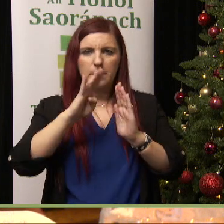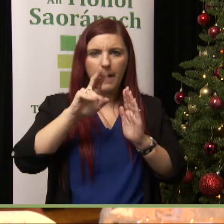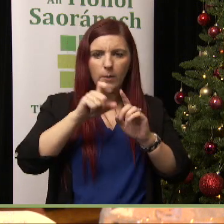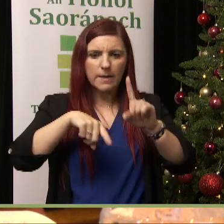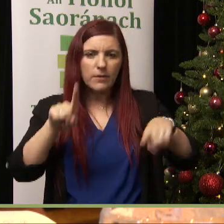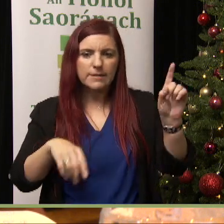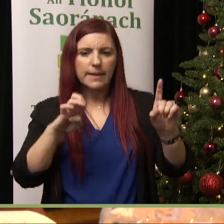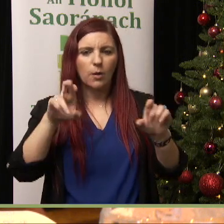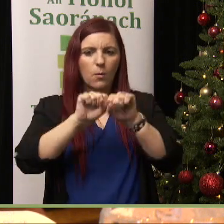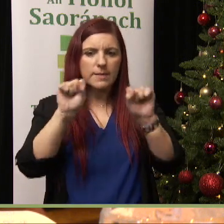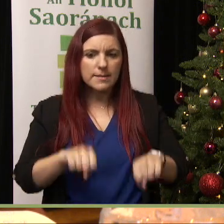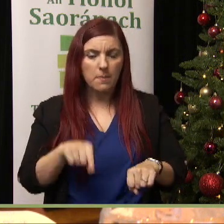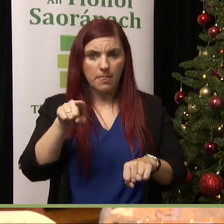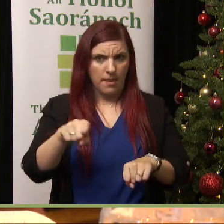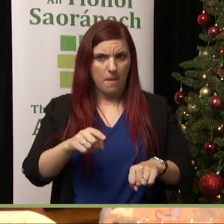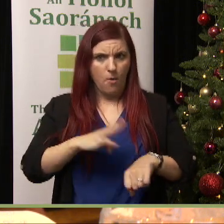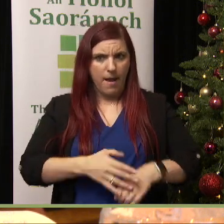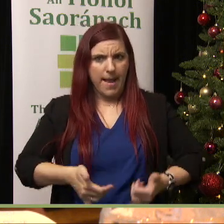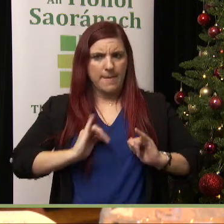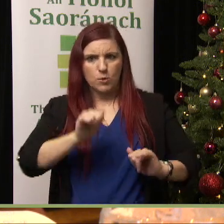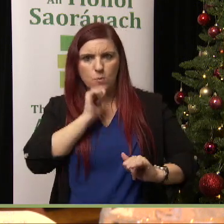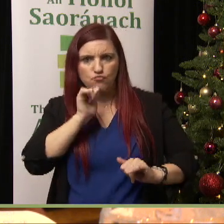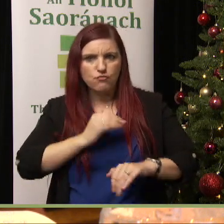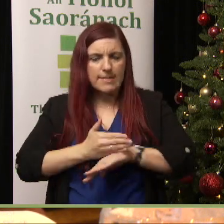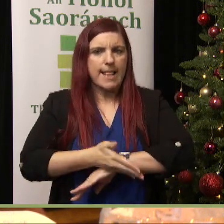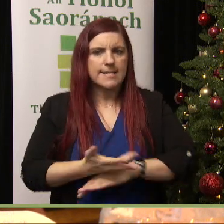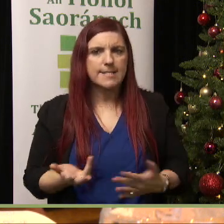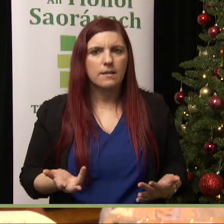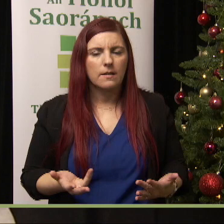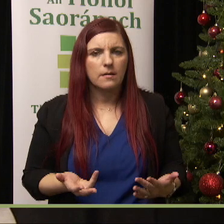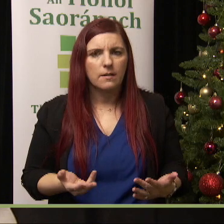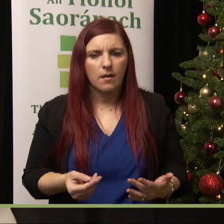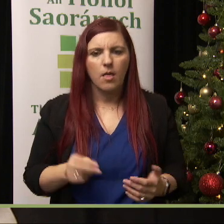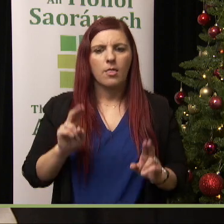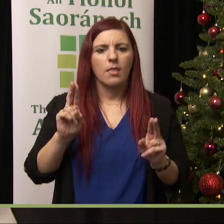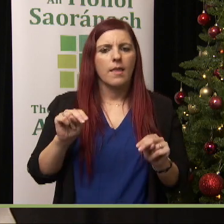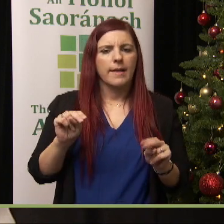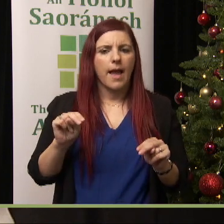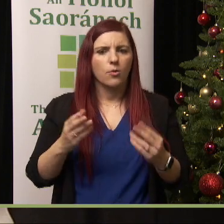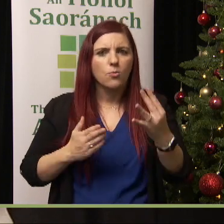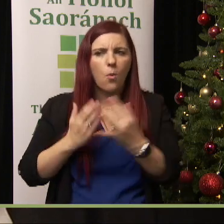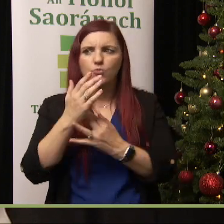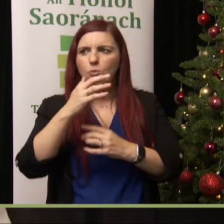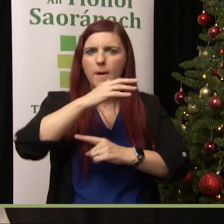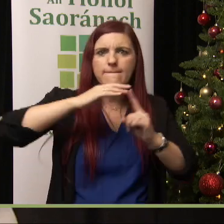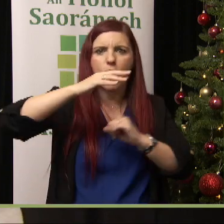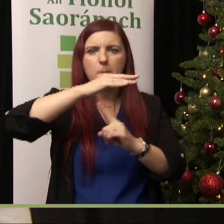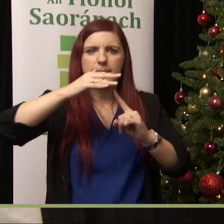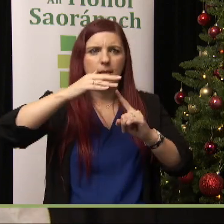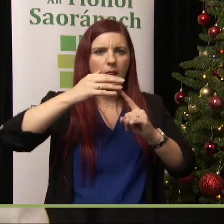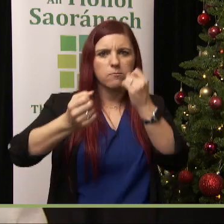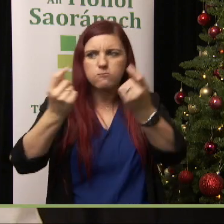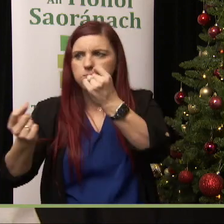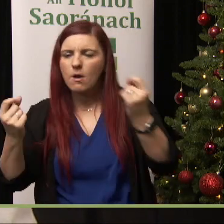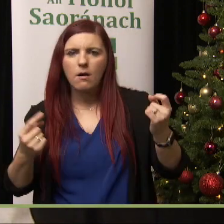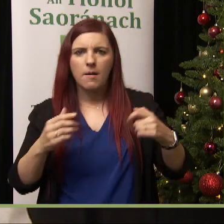diversity ecosystems are more resilient. They can face environmental shocks much more capably